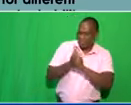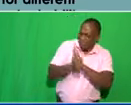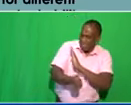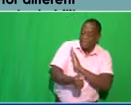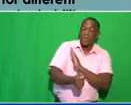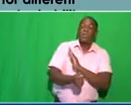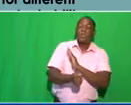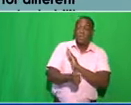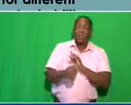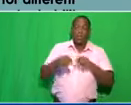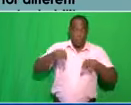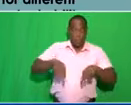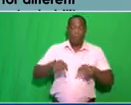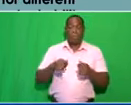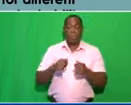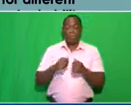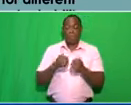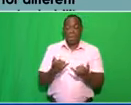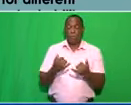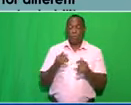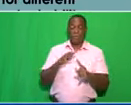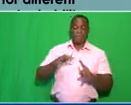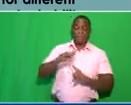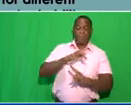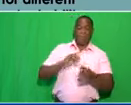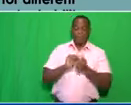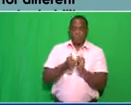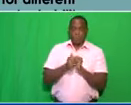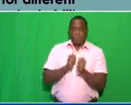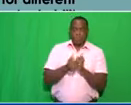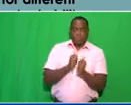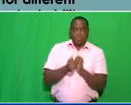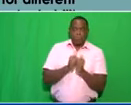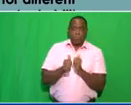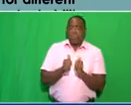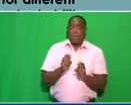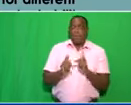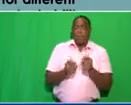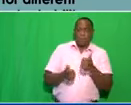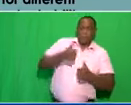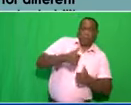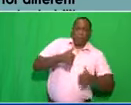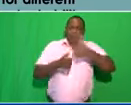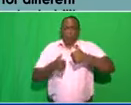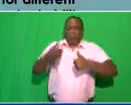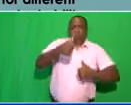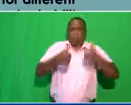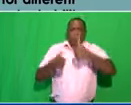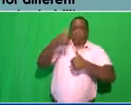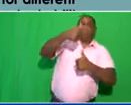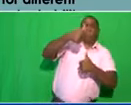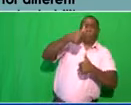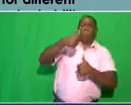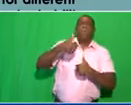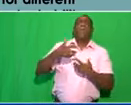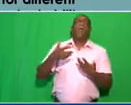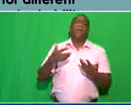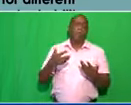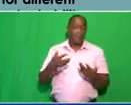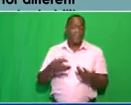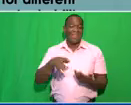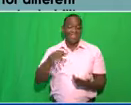highly competitive environment as well. Because everybody wants to excel, and that excelling as an individual